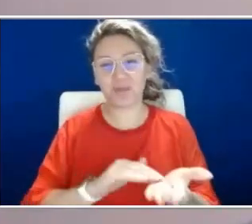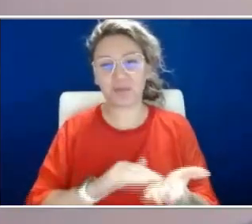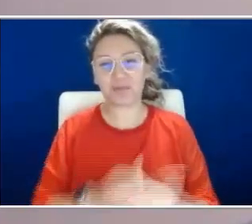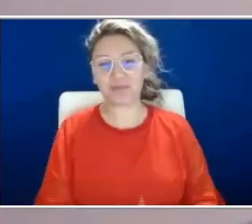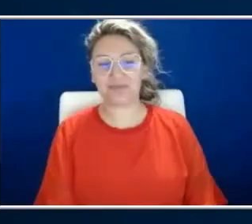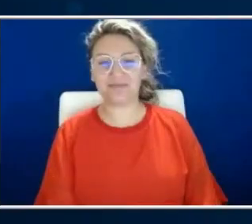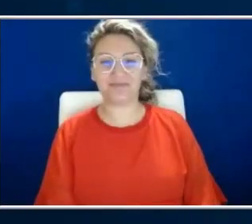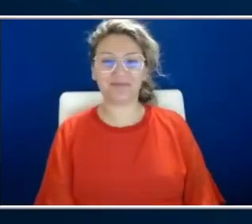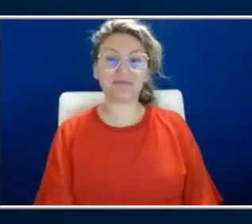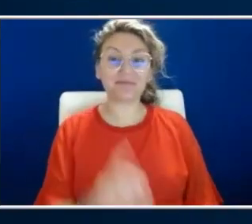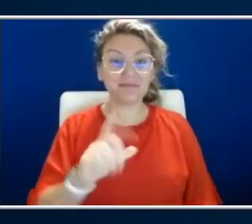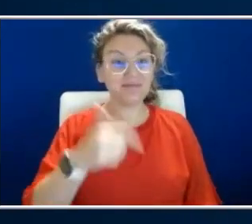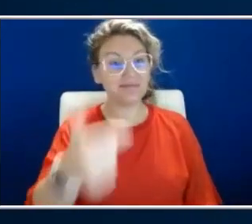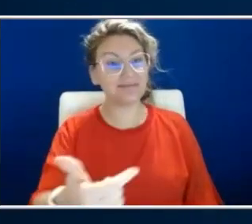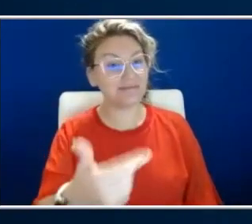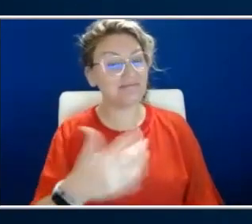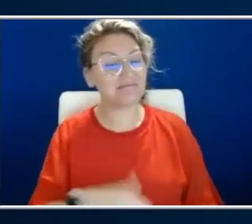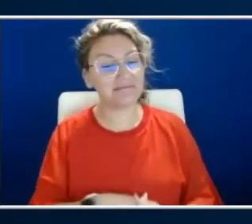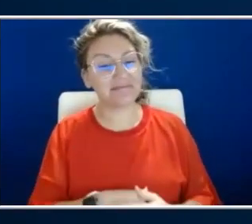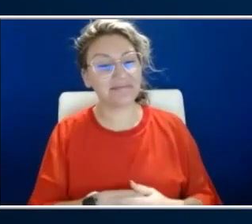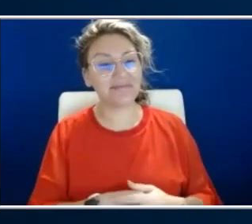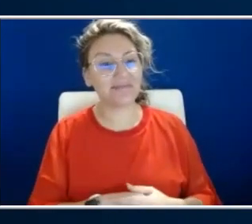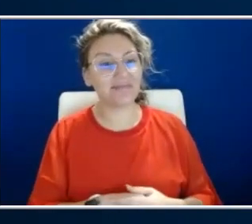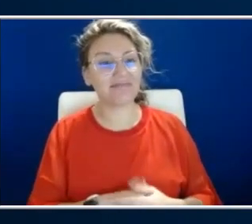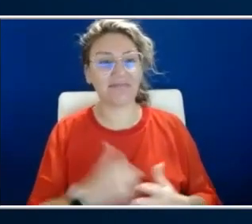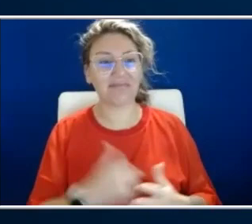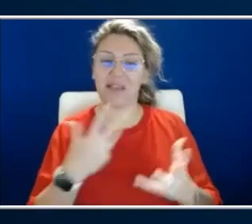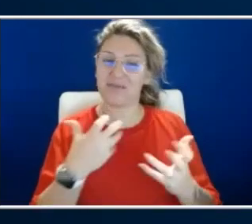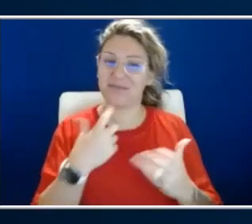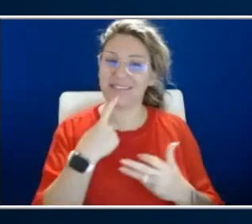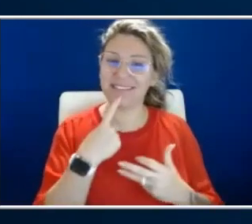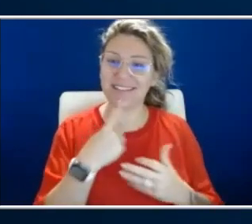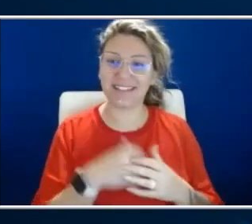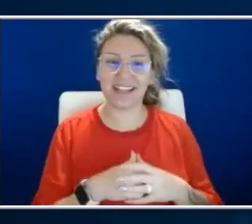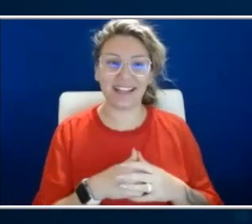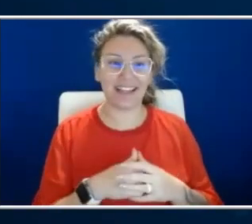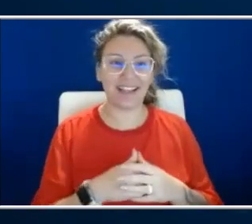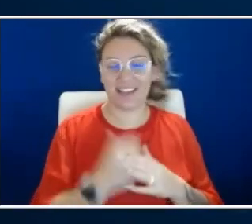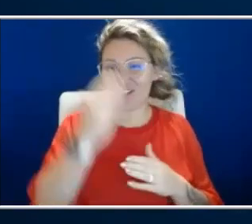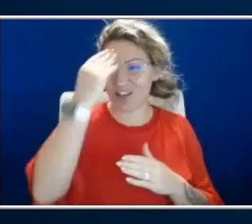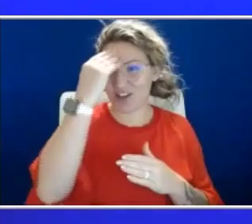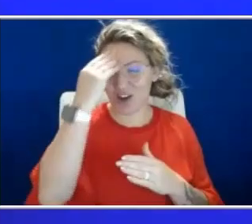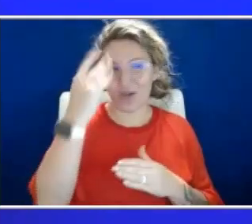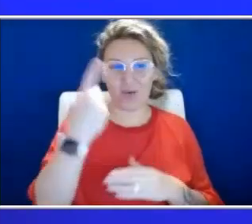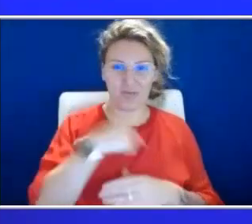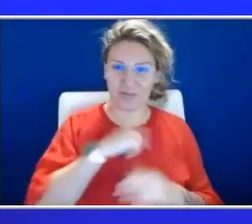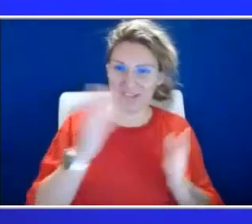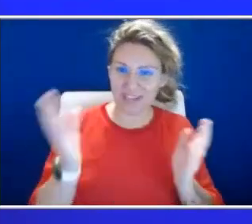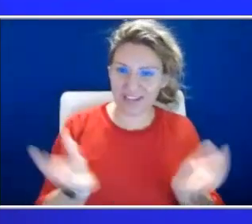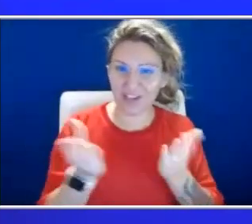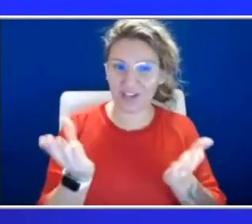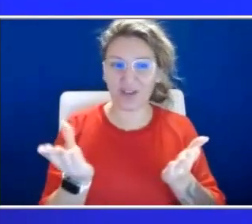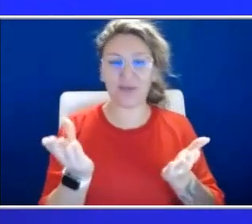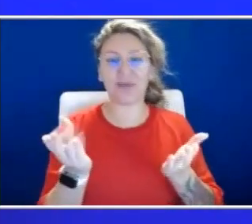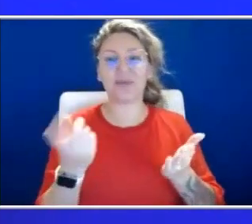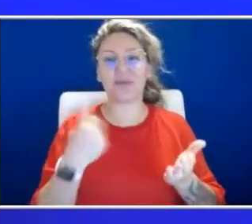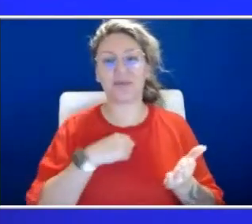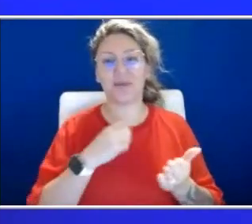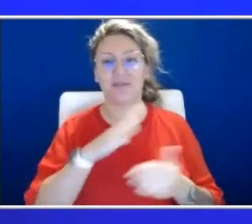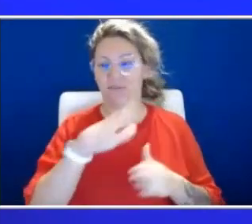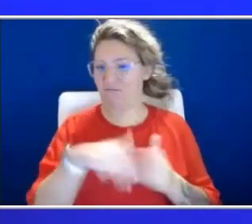Dr. Holding? I just want to say that, know that we're here. We have all kinds of